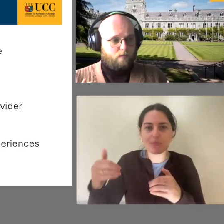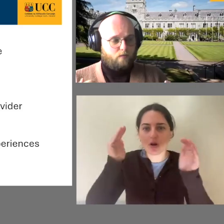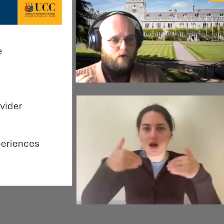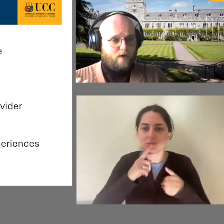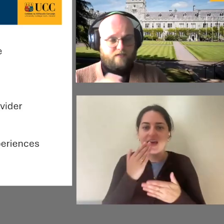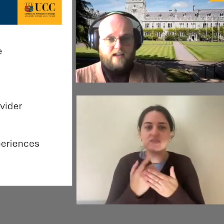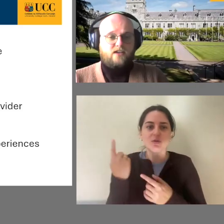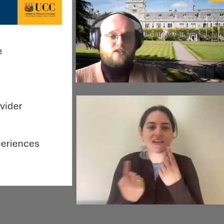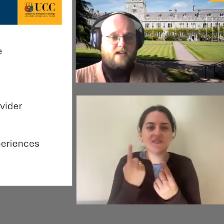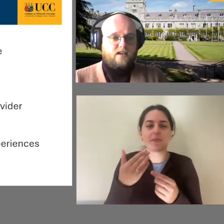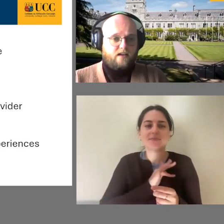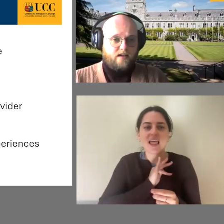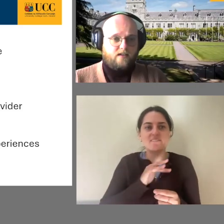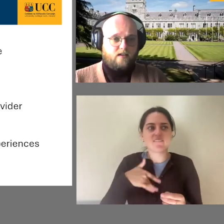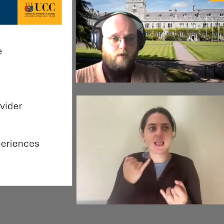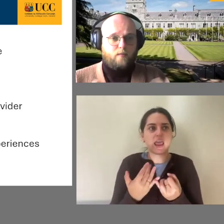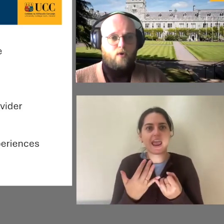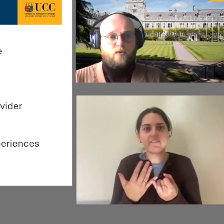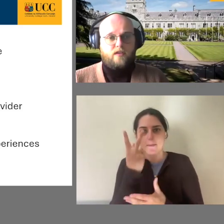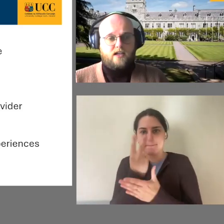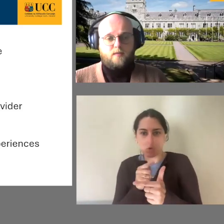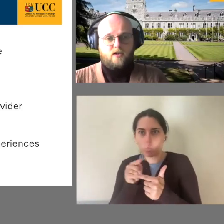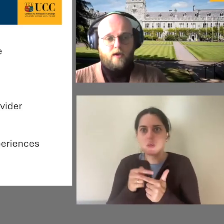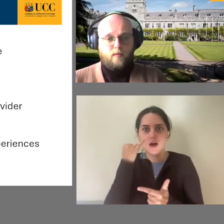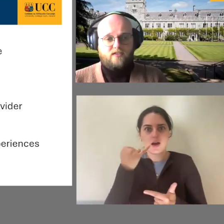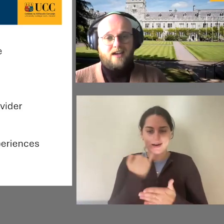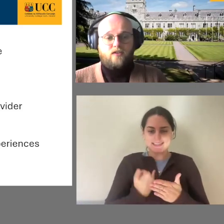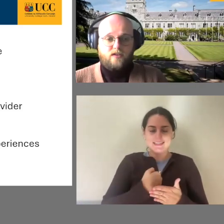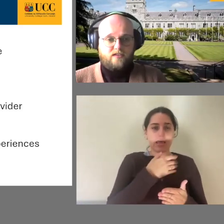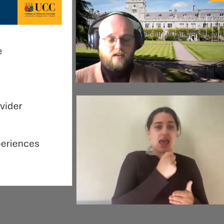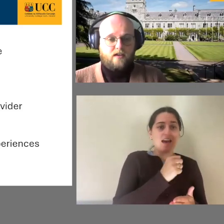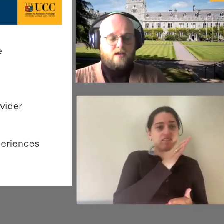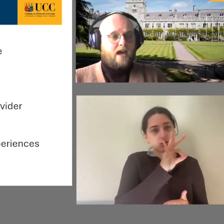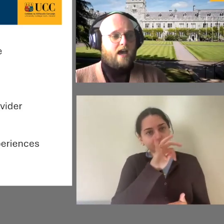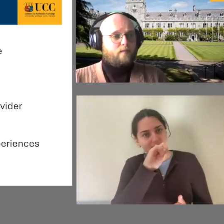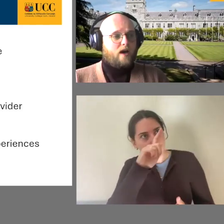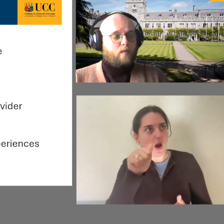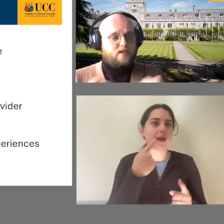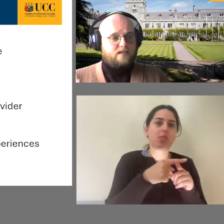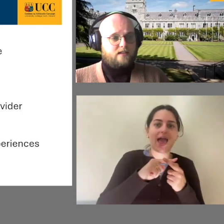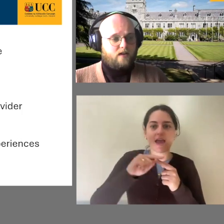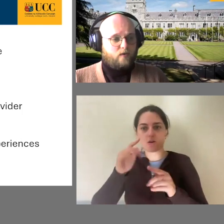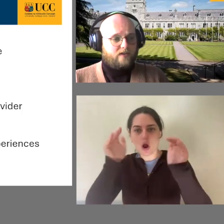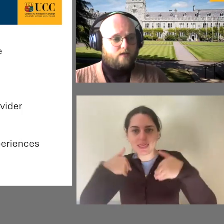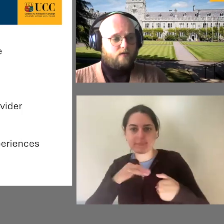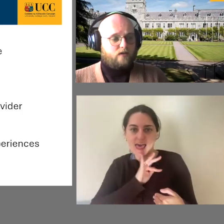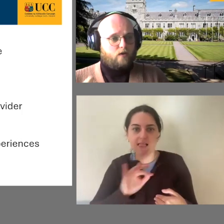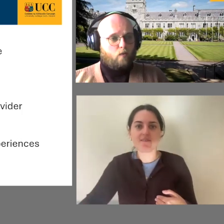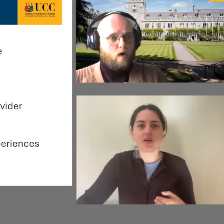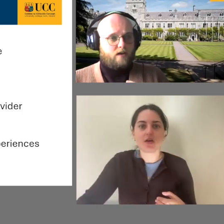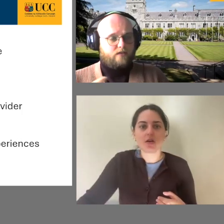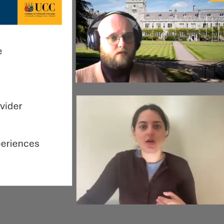individuals who have that intersecting identity of being both LGBTQIA plus and autistic. And we wanted to look, I suppose,